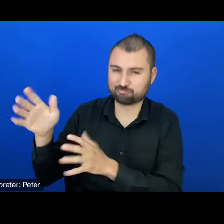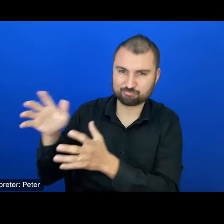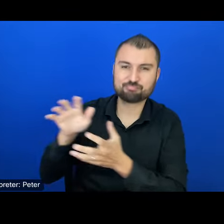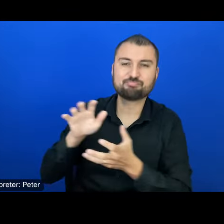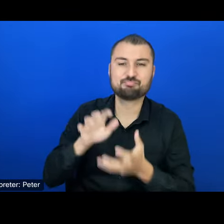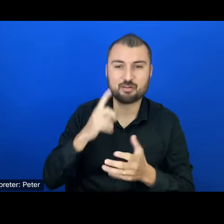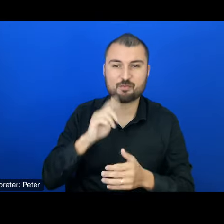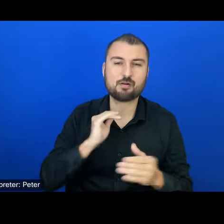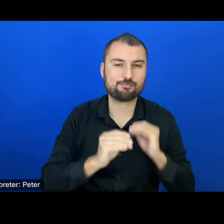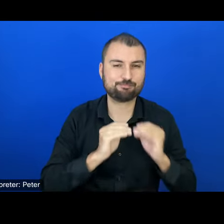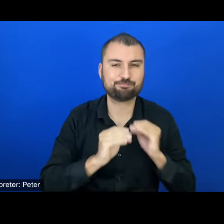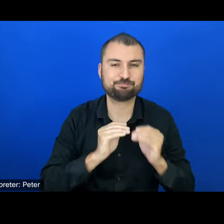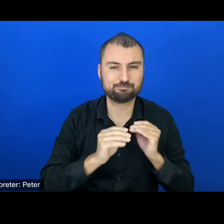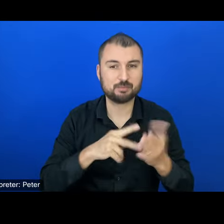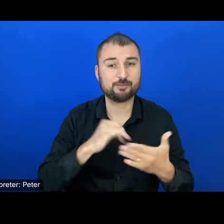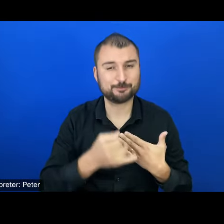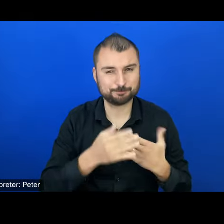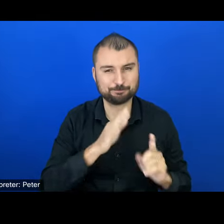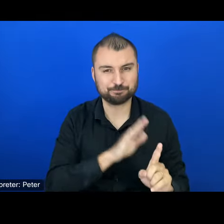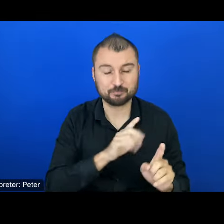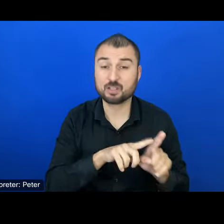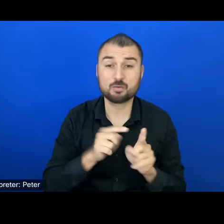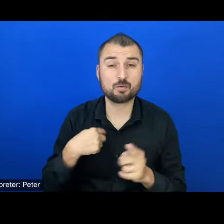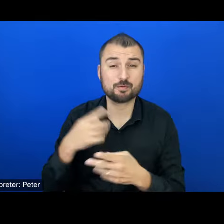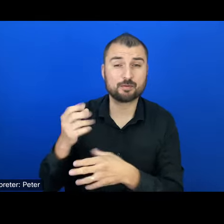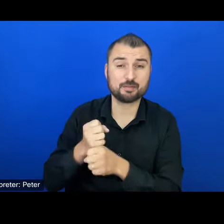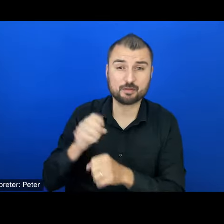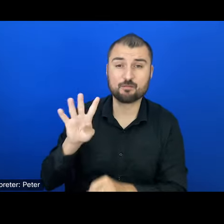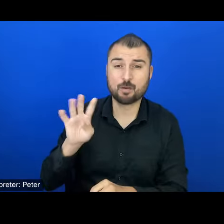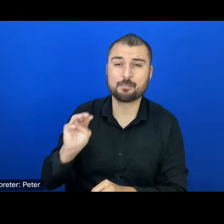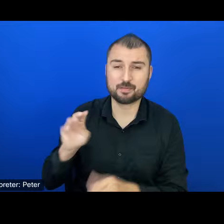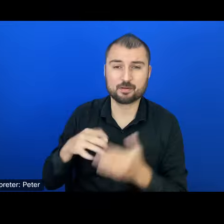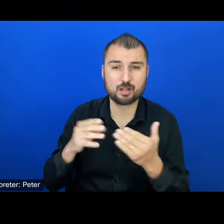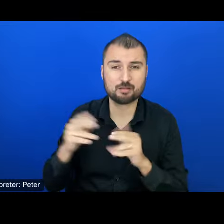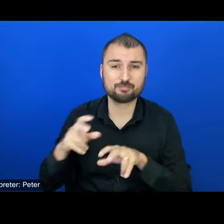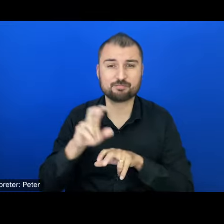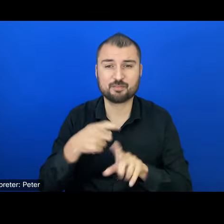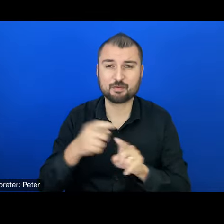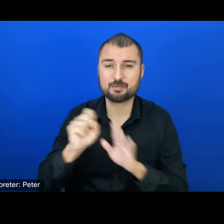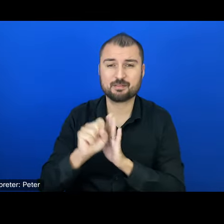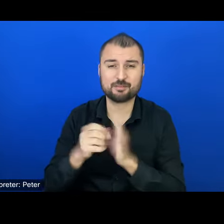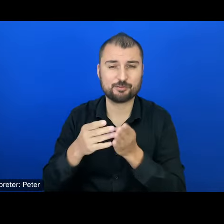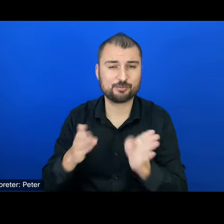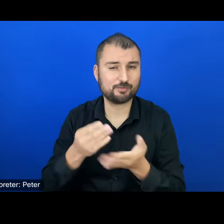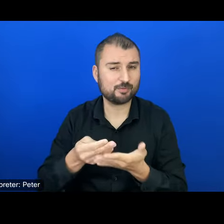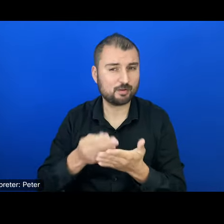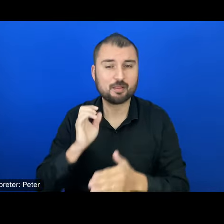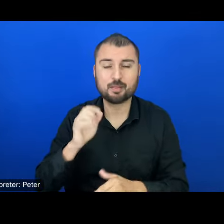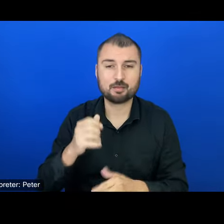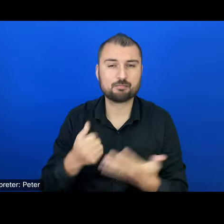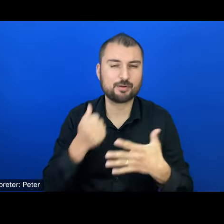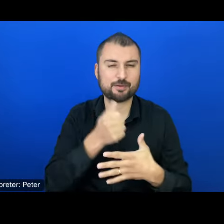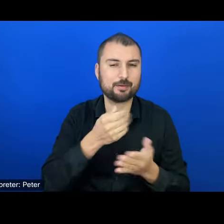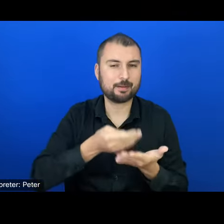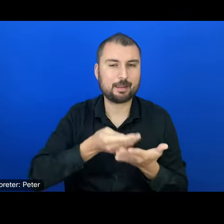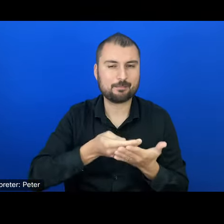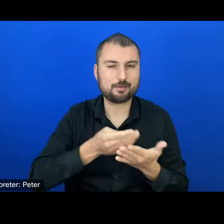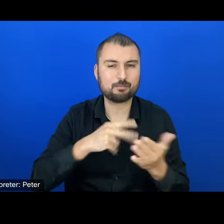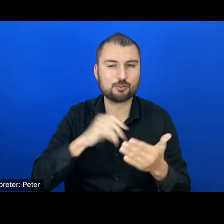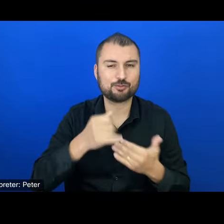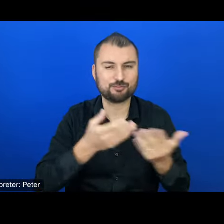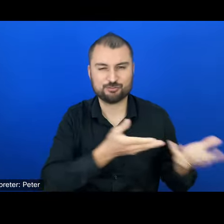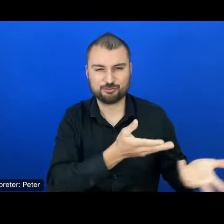projects. Also, we are receiving a $4 million appropriation from the State General Fund for priority capital projects